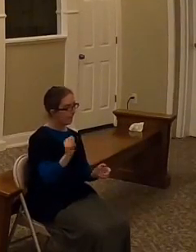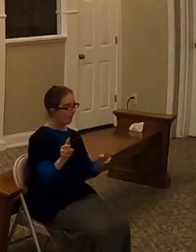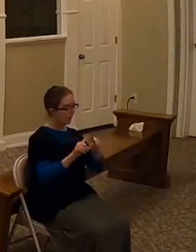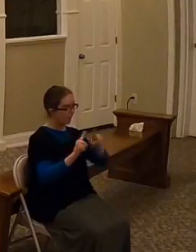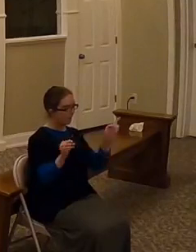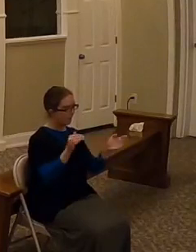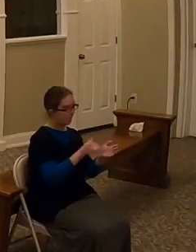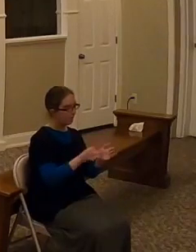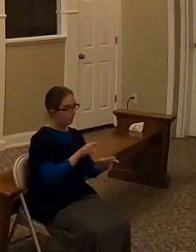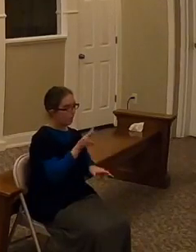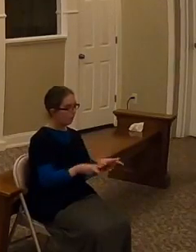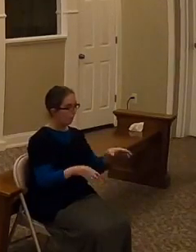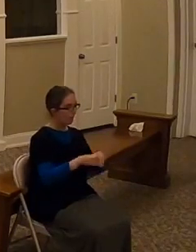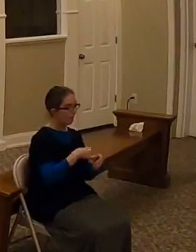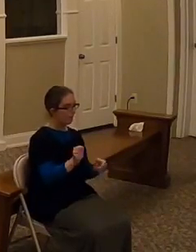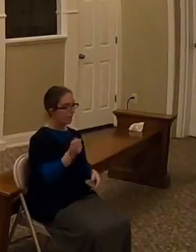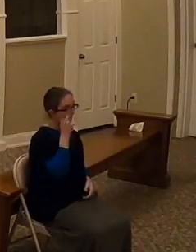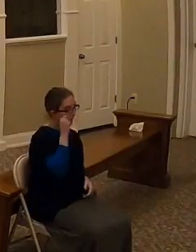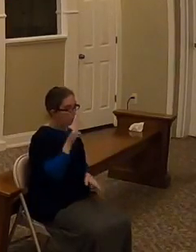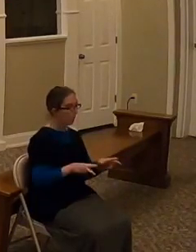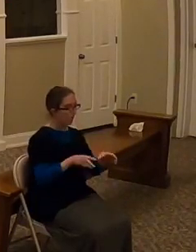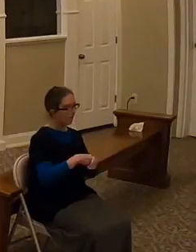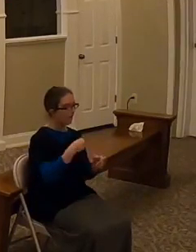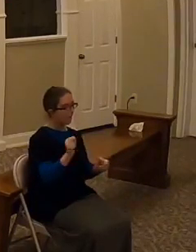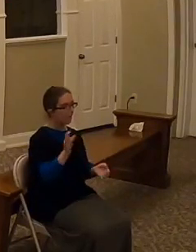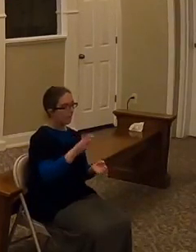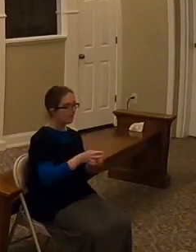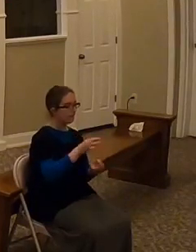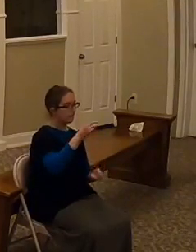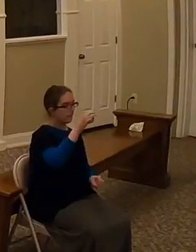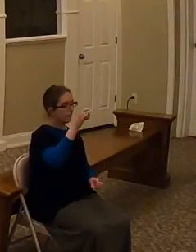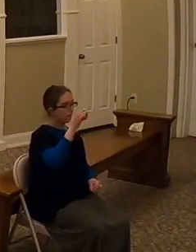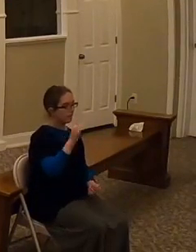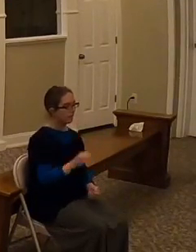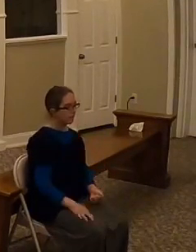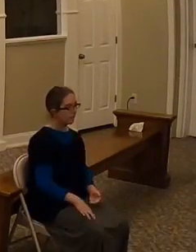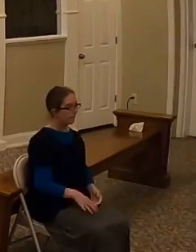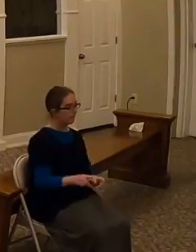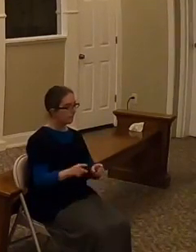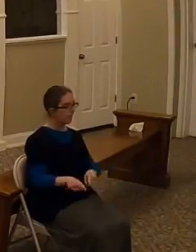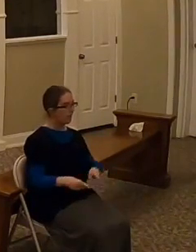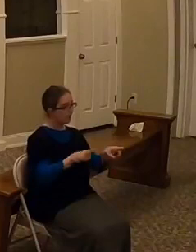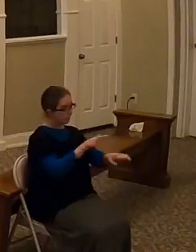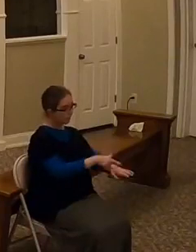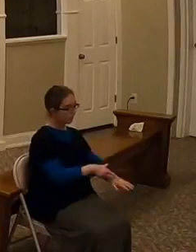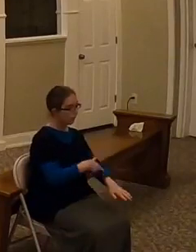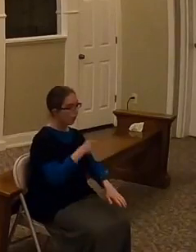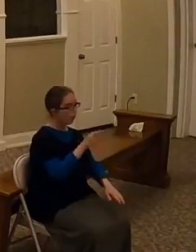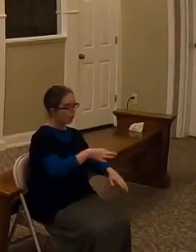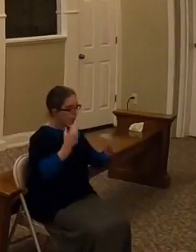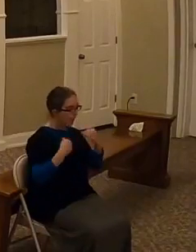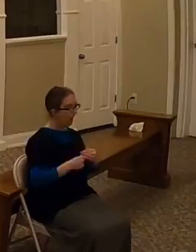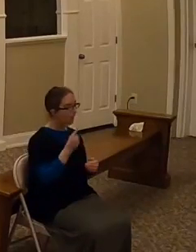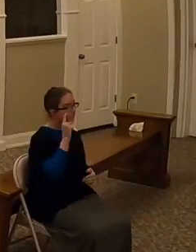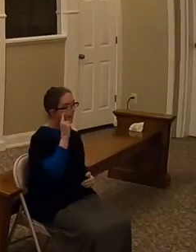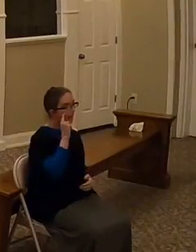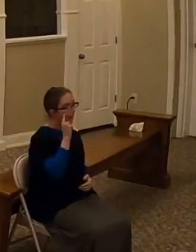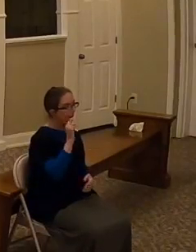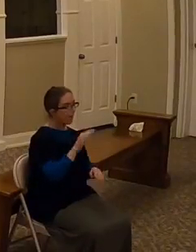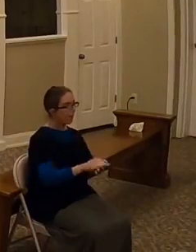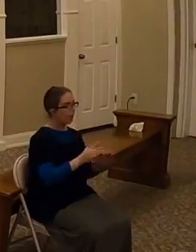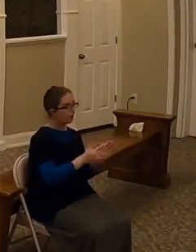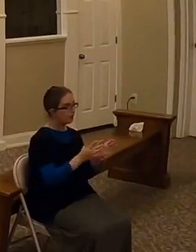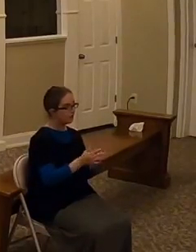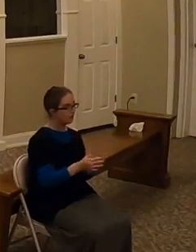difference between walking in the flesh and walking in the spirit. As long as you have your eyes on Jesus, on that